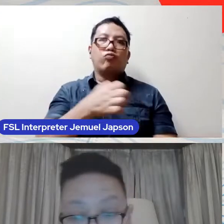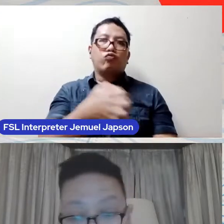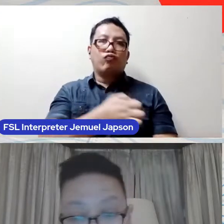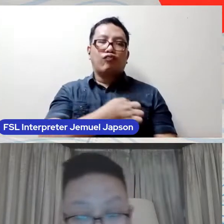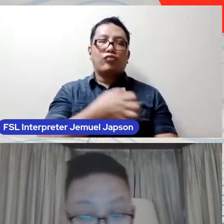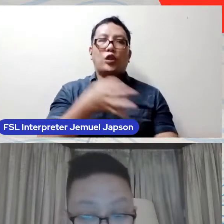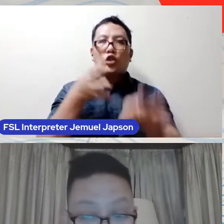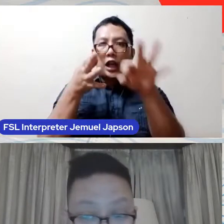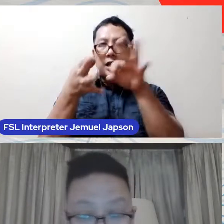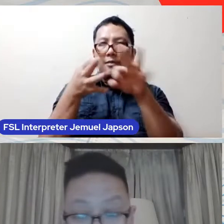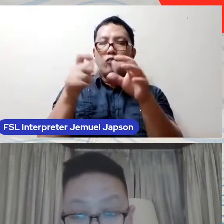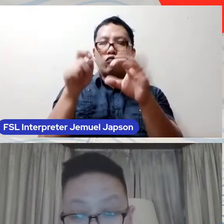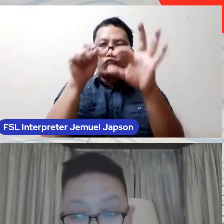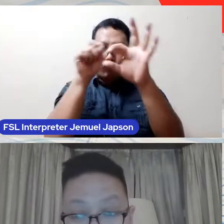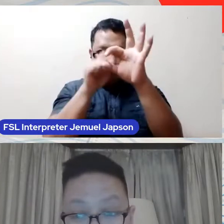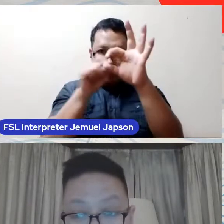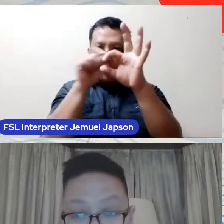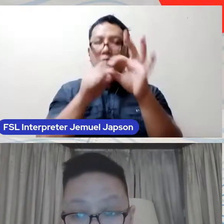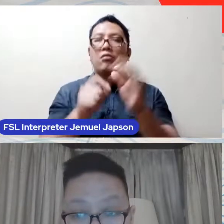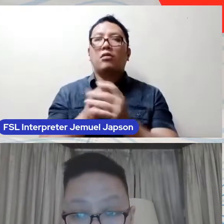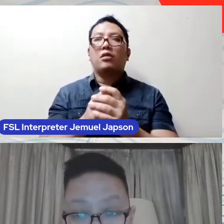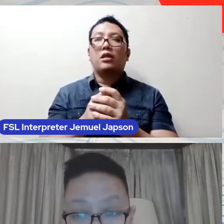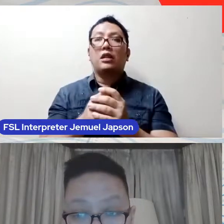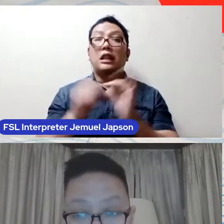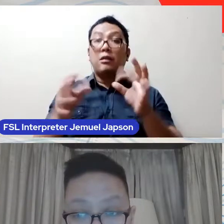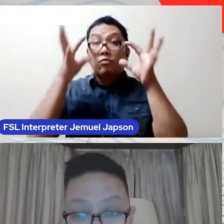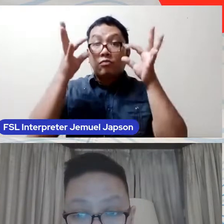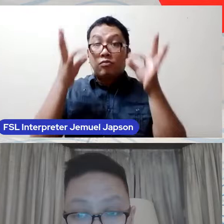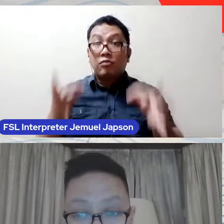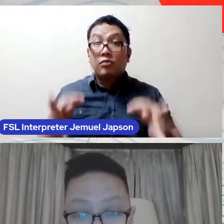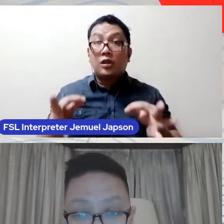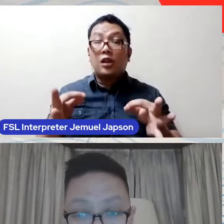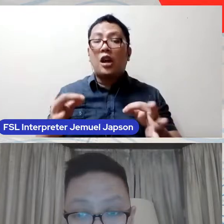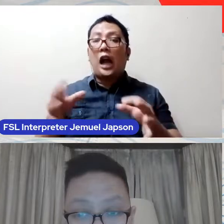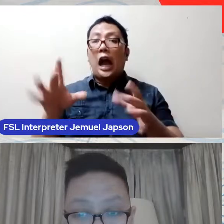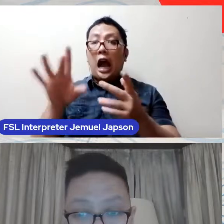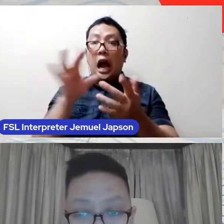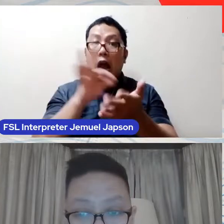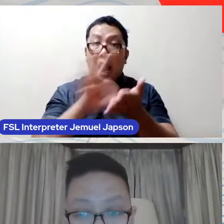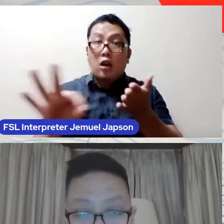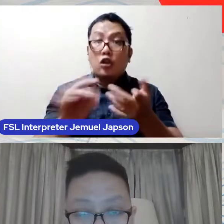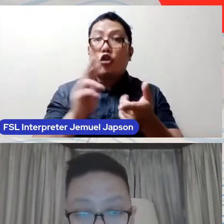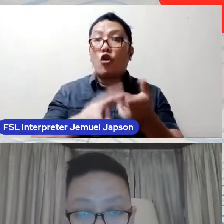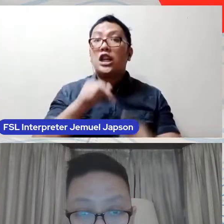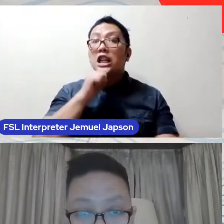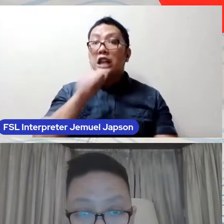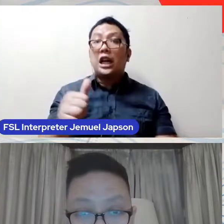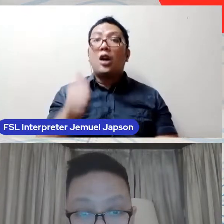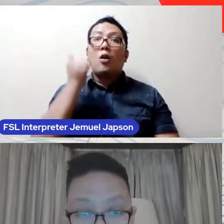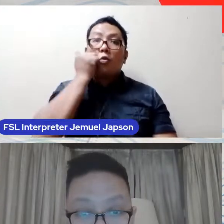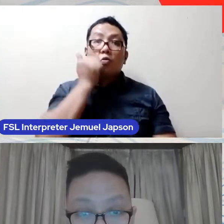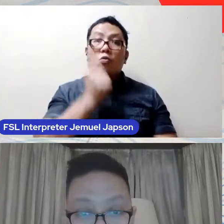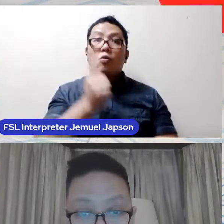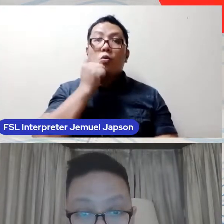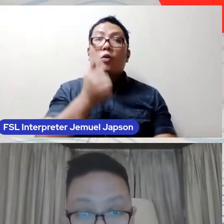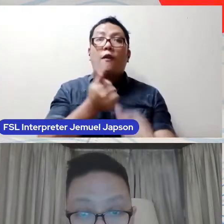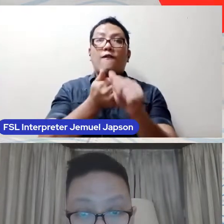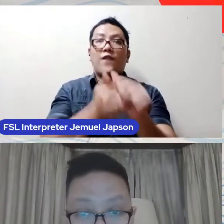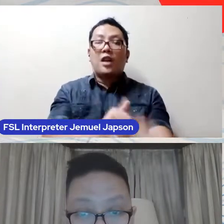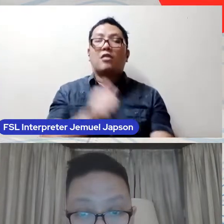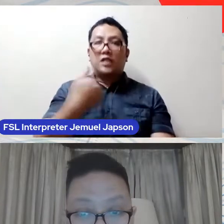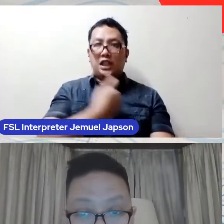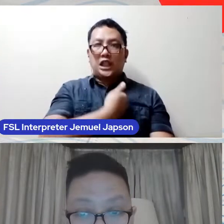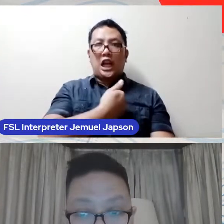the markings. Kaya po, kung magdedesisyon sila kung counted ba or hindi, they should always rely on their own